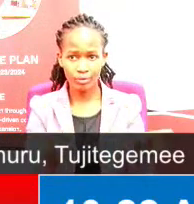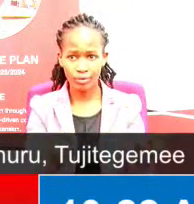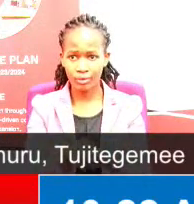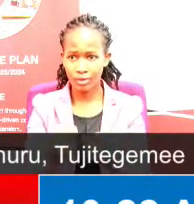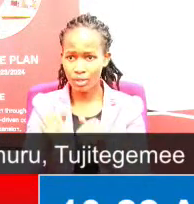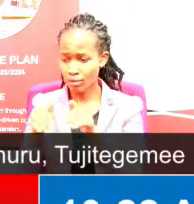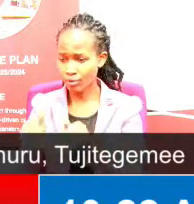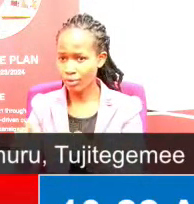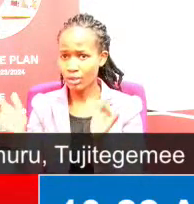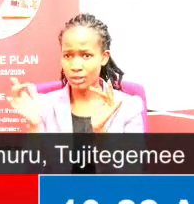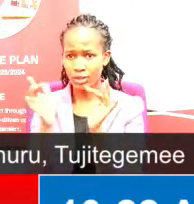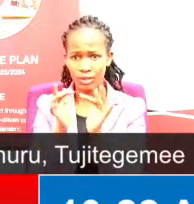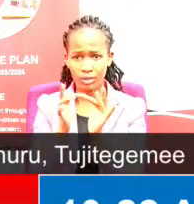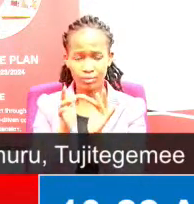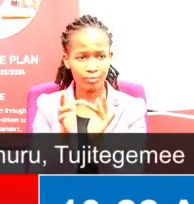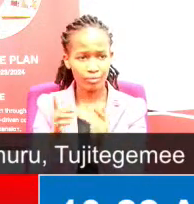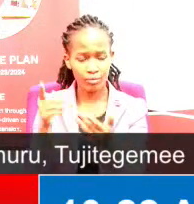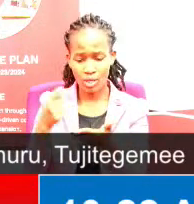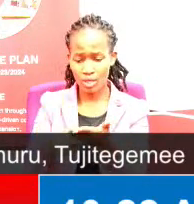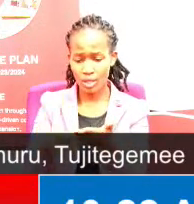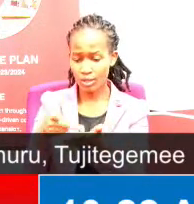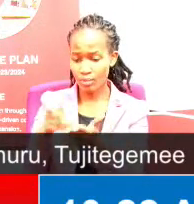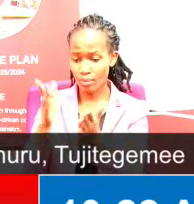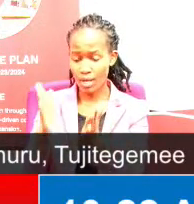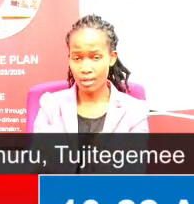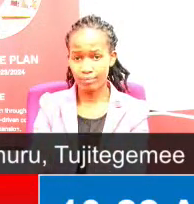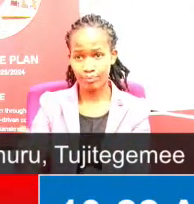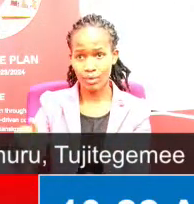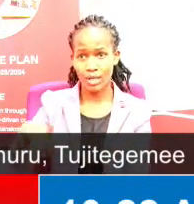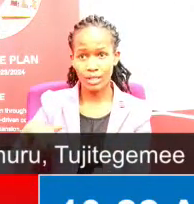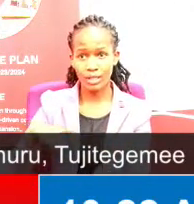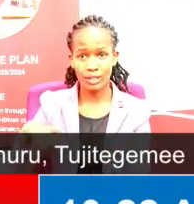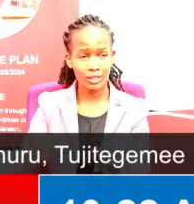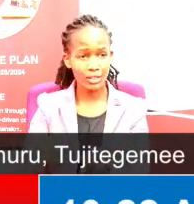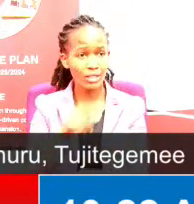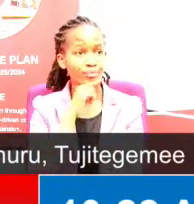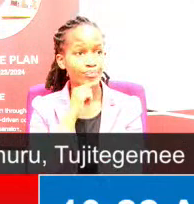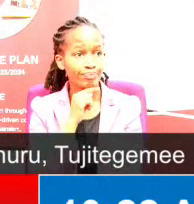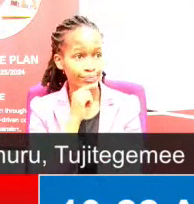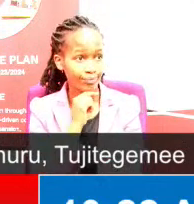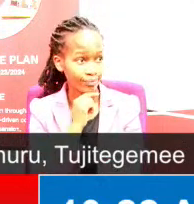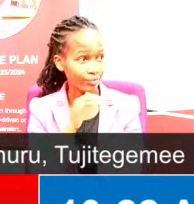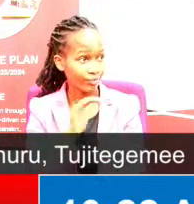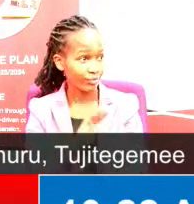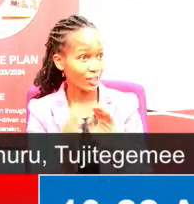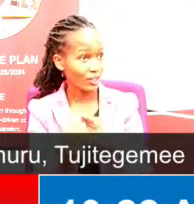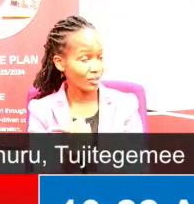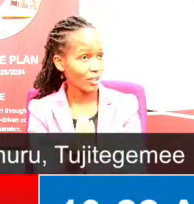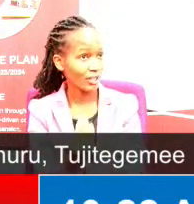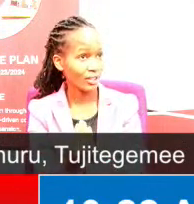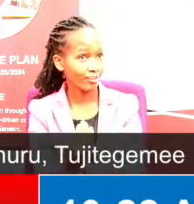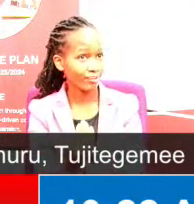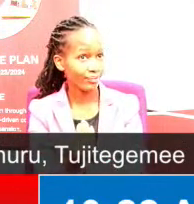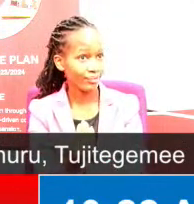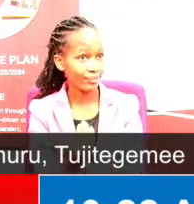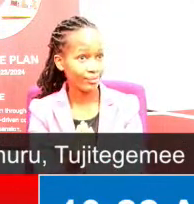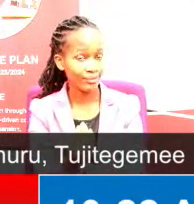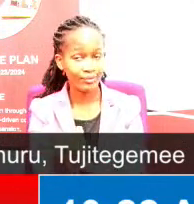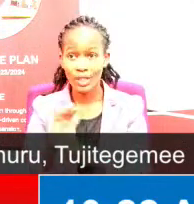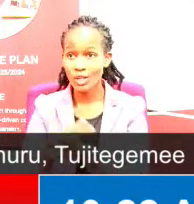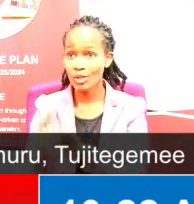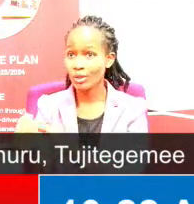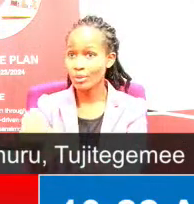following online, taxpayers, ladies and gentlemen, good morning.